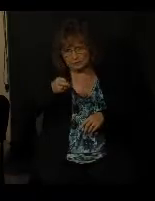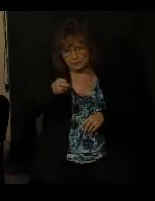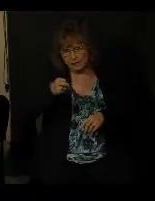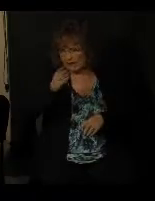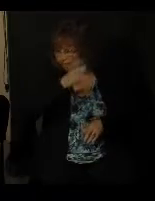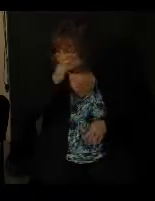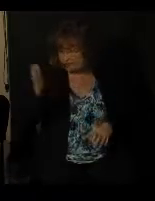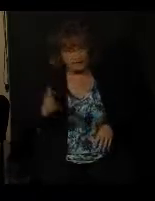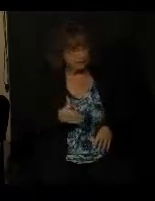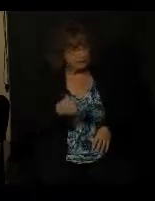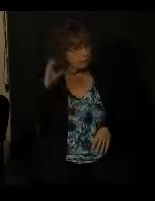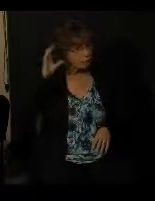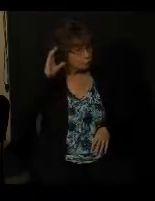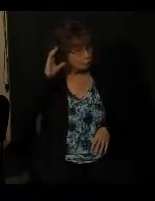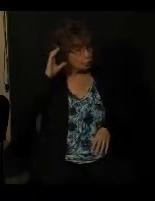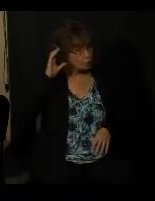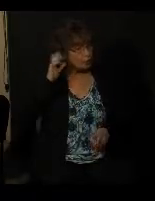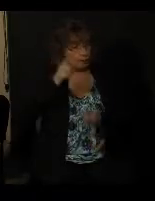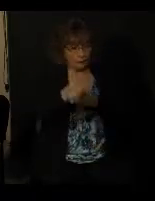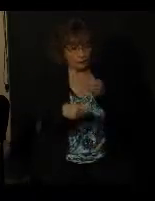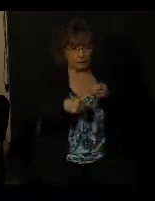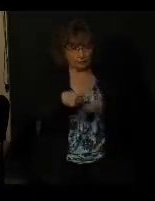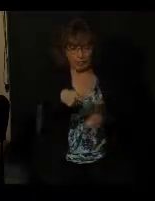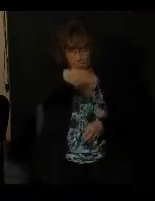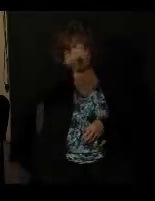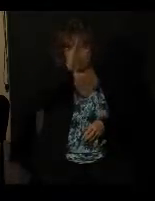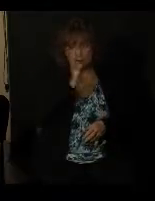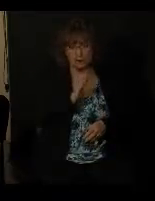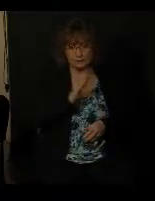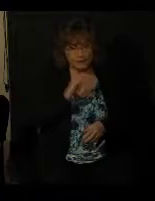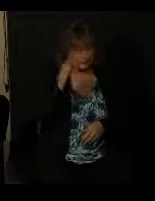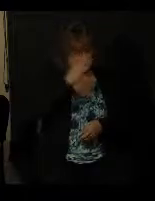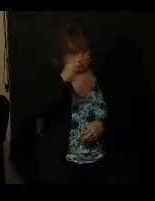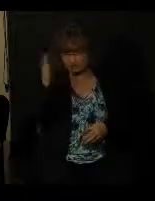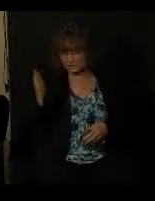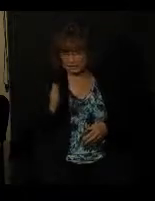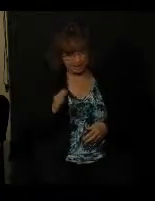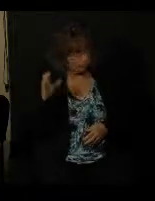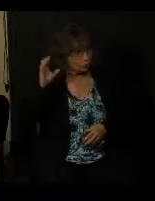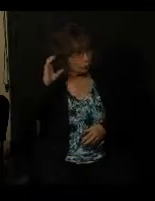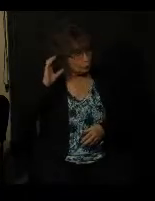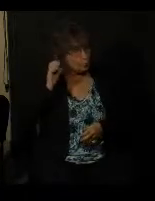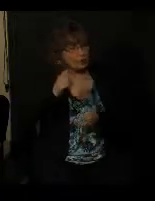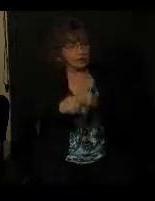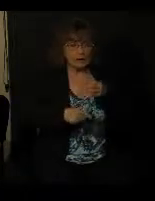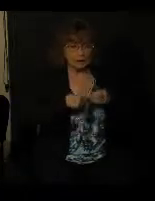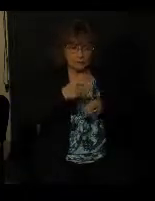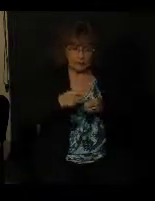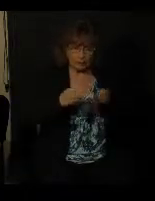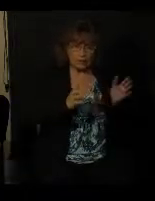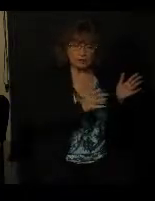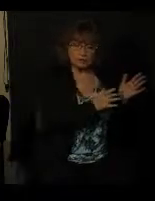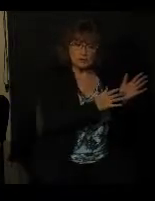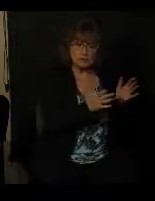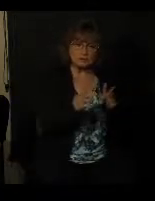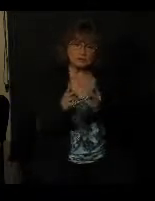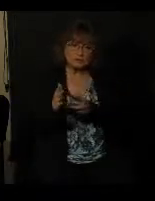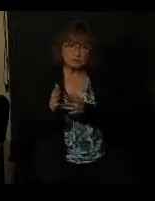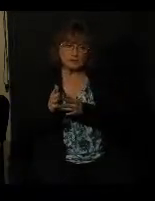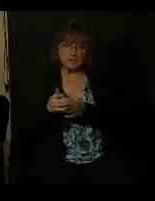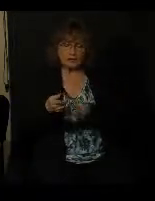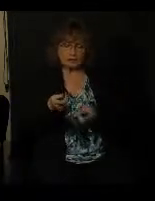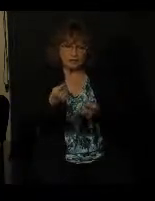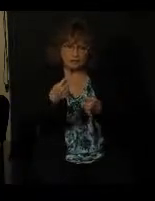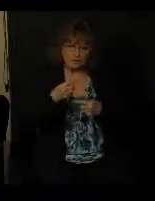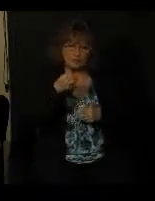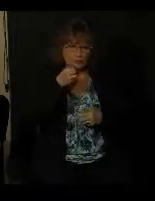that took God out of the school. You know, the school's ran by a school board. Who sits on the school